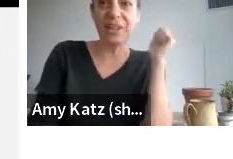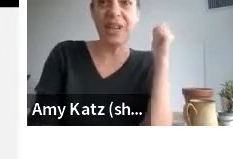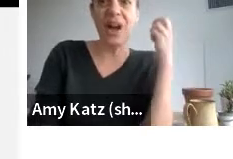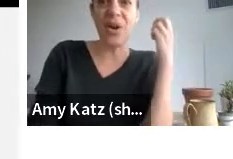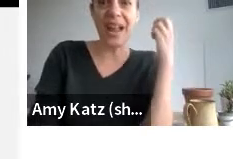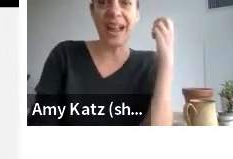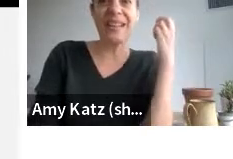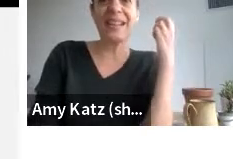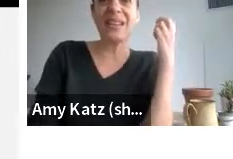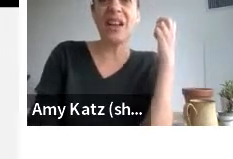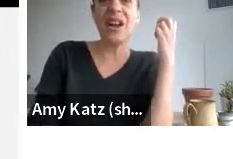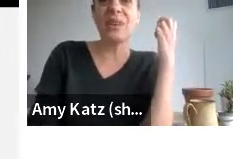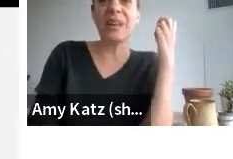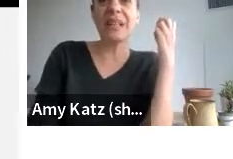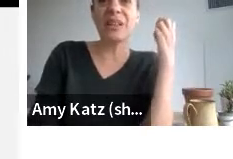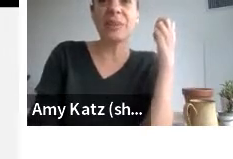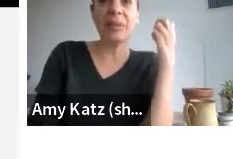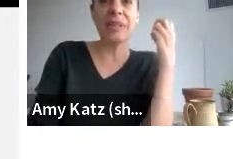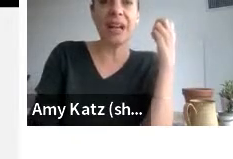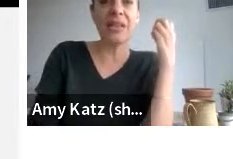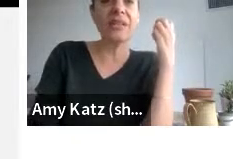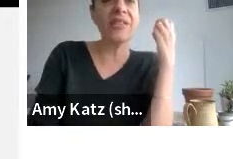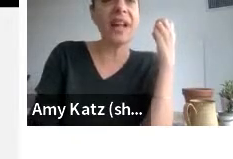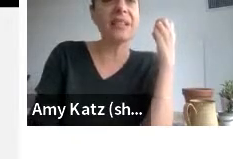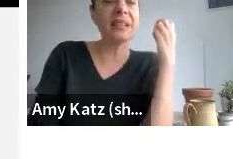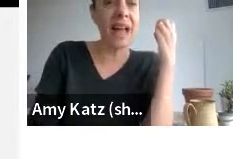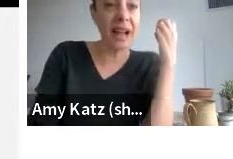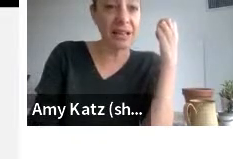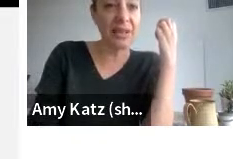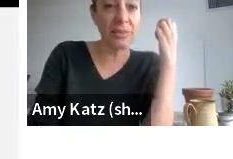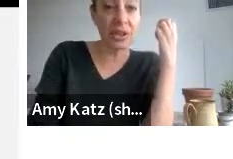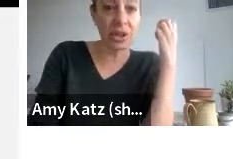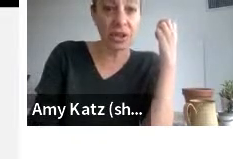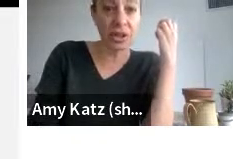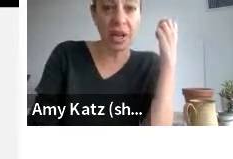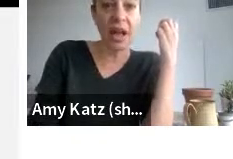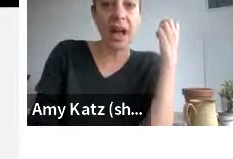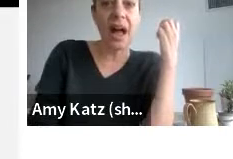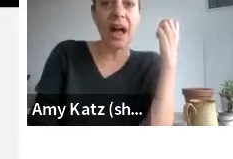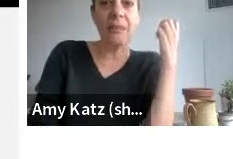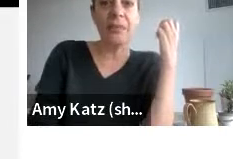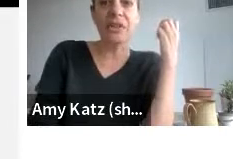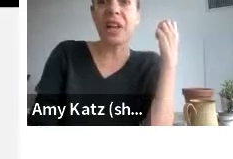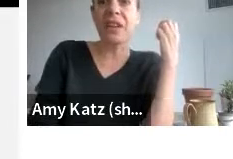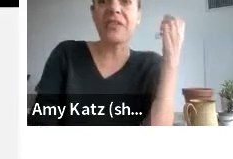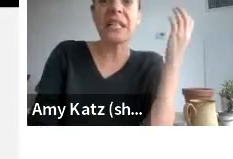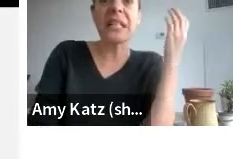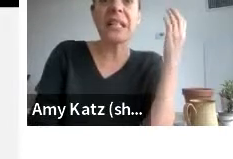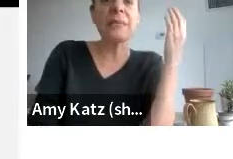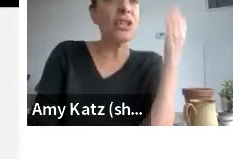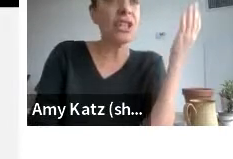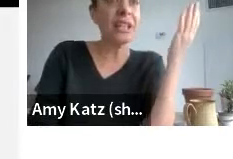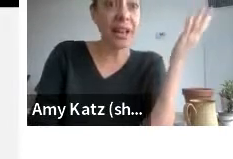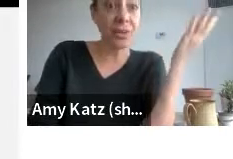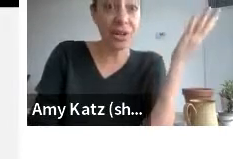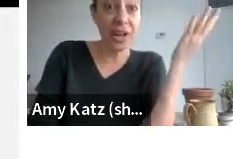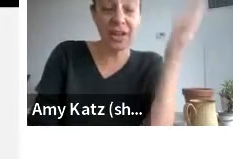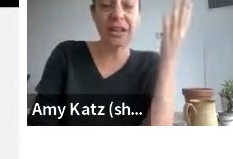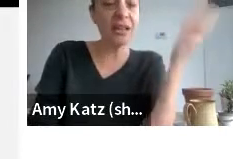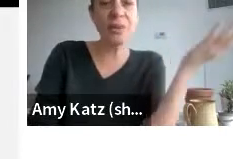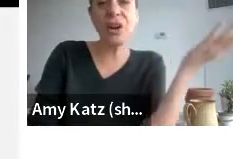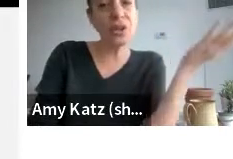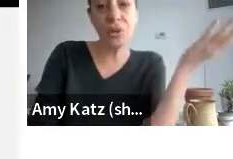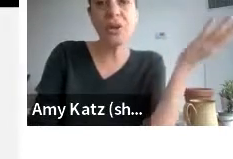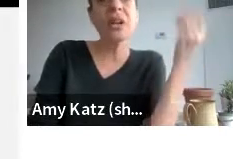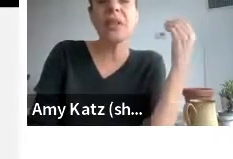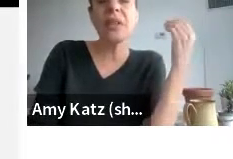I'm thrilled. Okay, is not always made clear in public health. In fact, it's actively obscured. There's a lot of fuzzy, mushy language, I